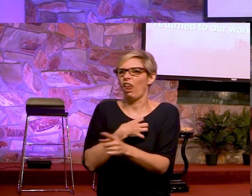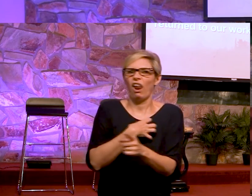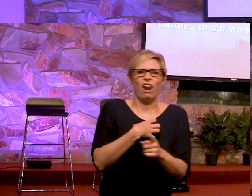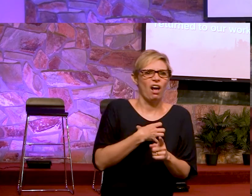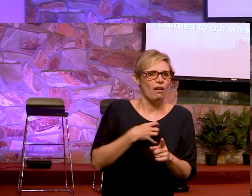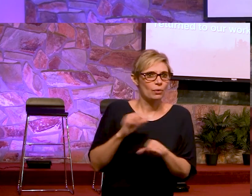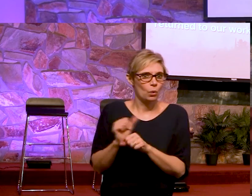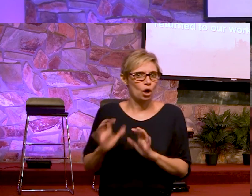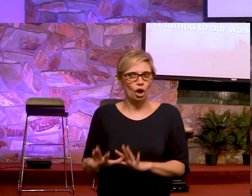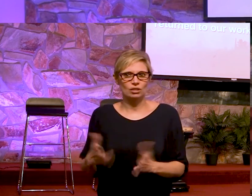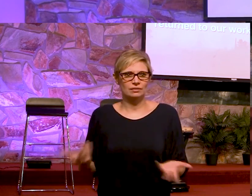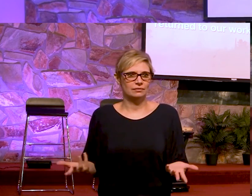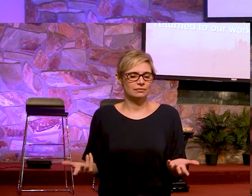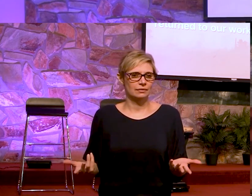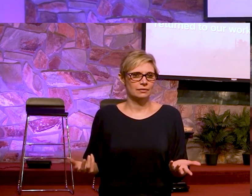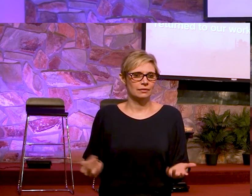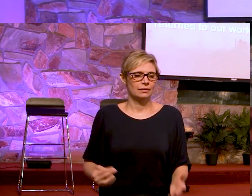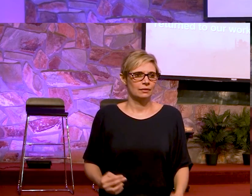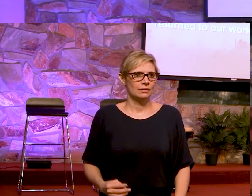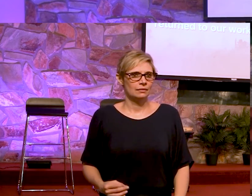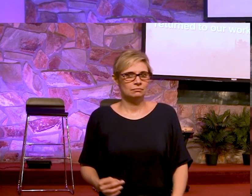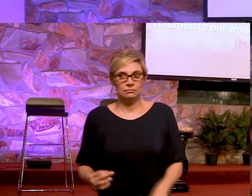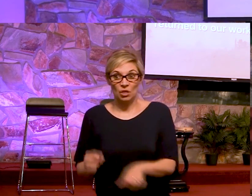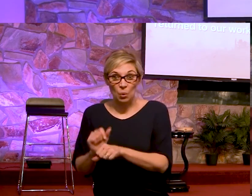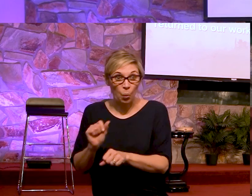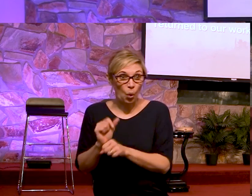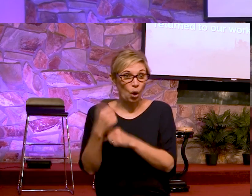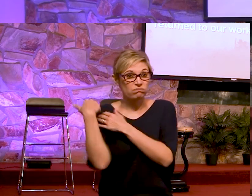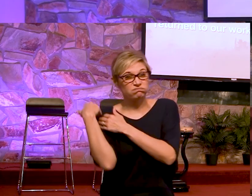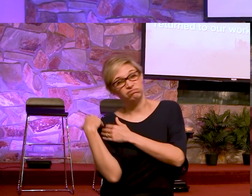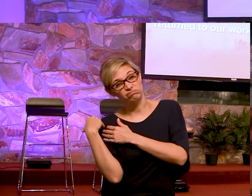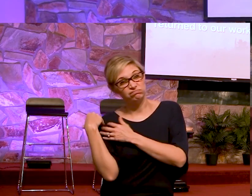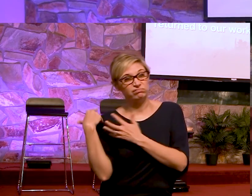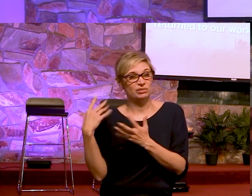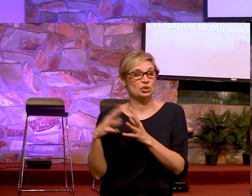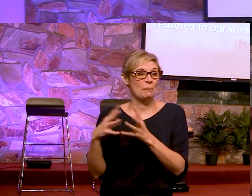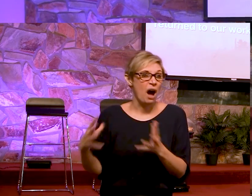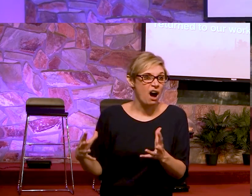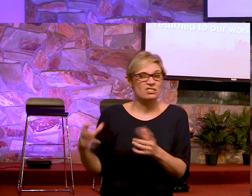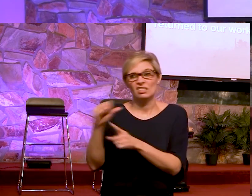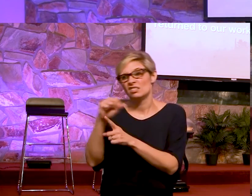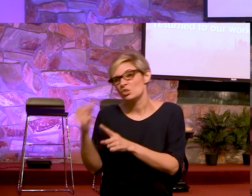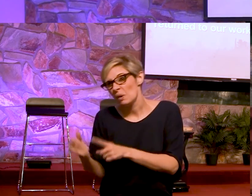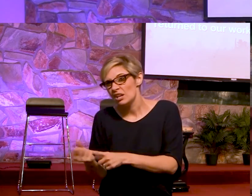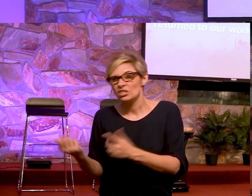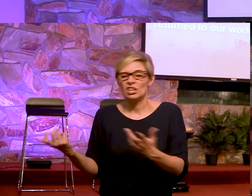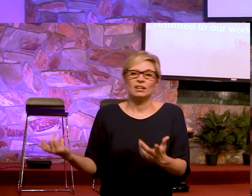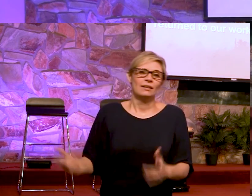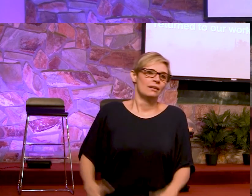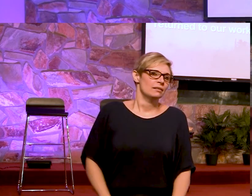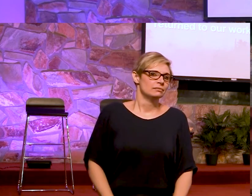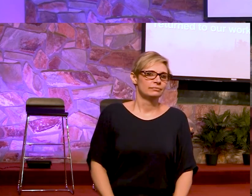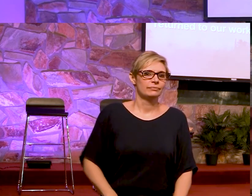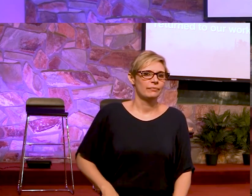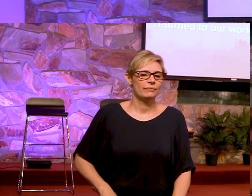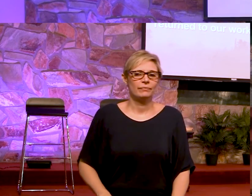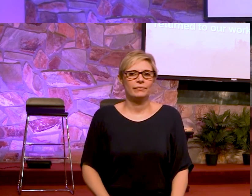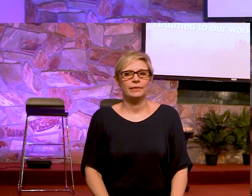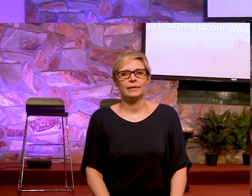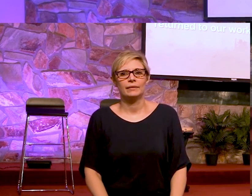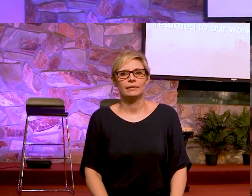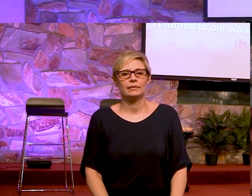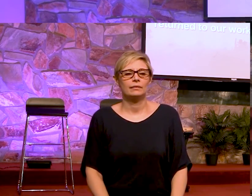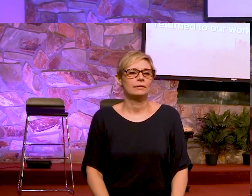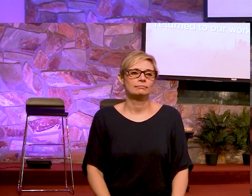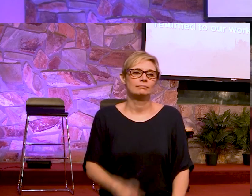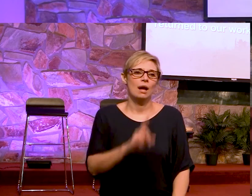the job, about the workload, about the situation, the circumstances there, and